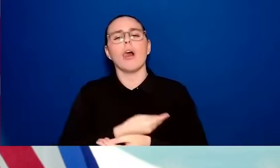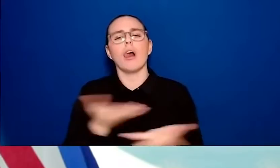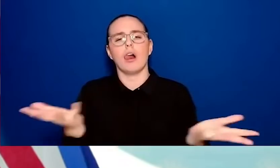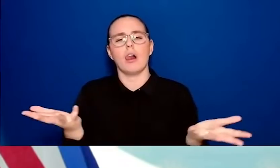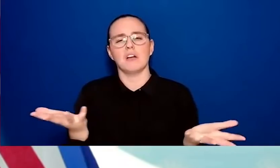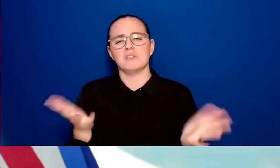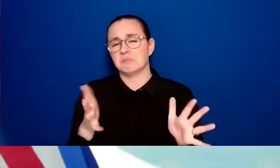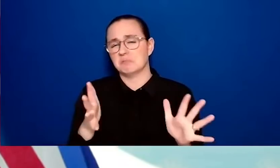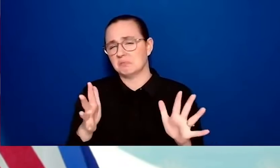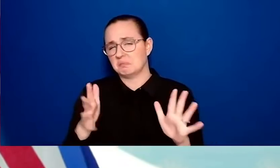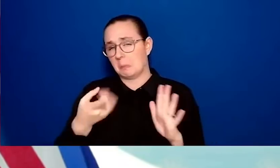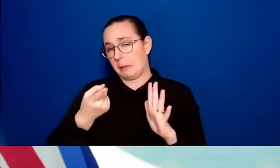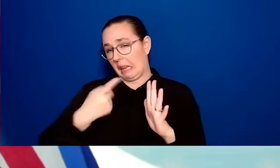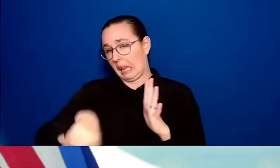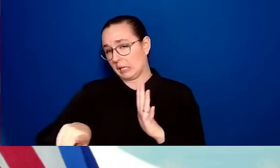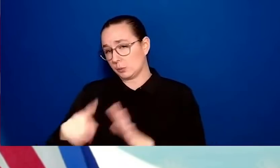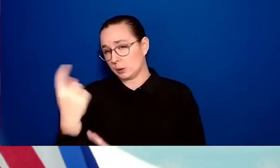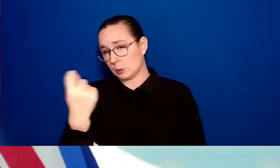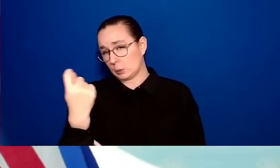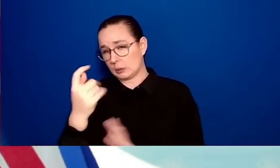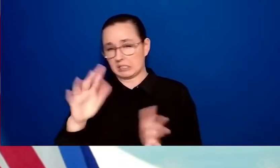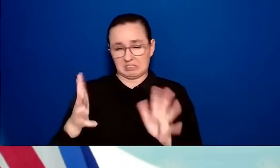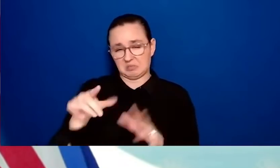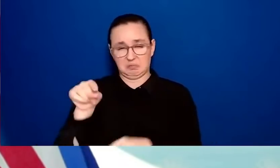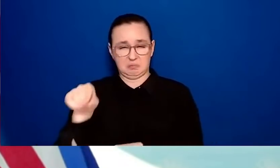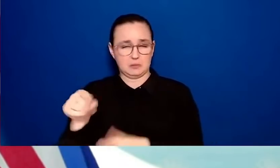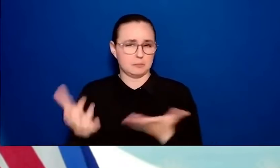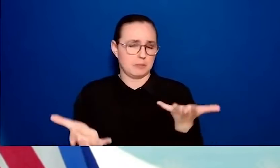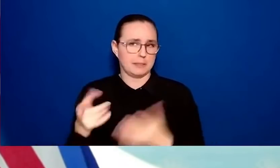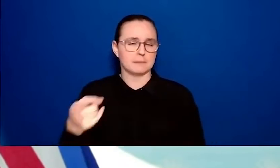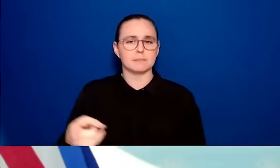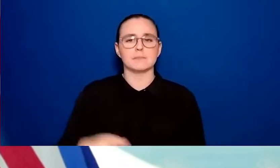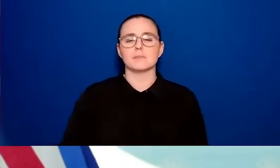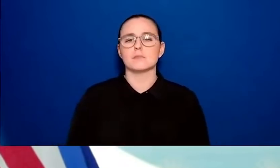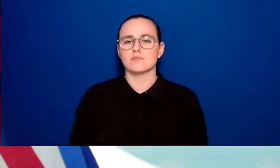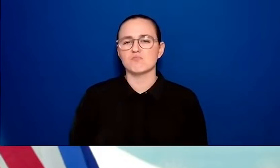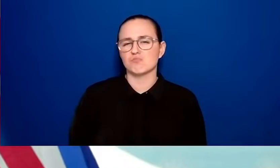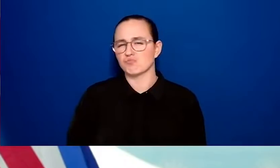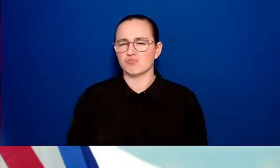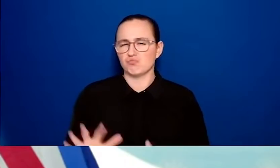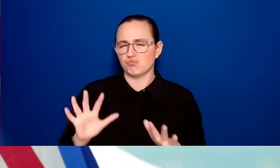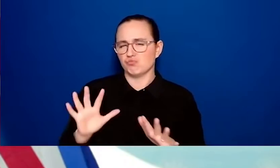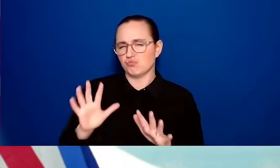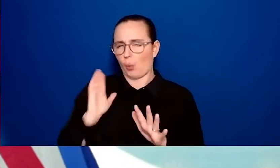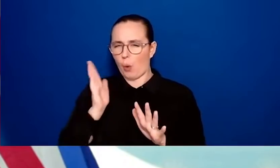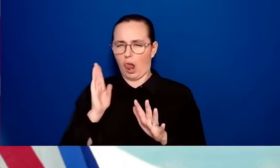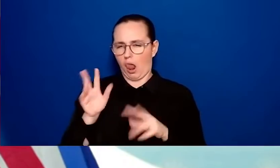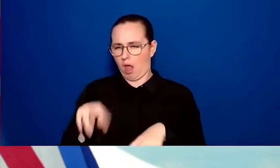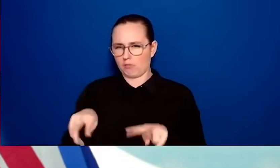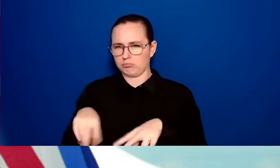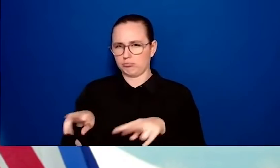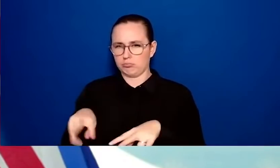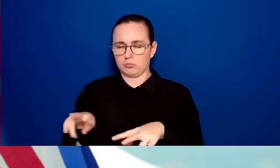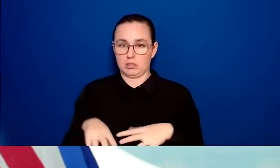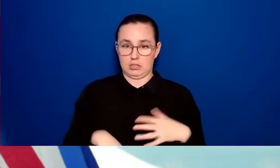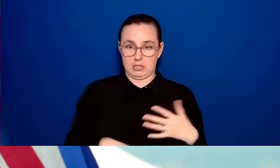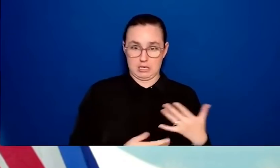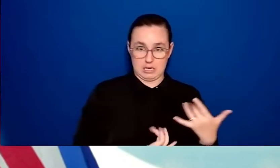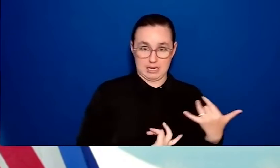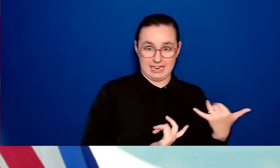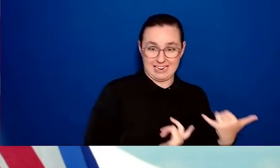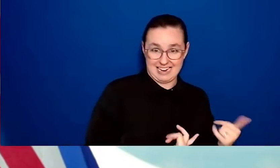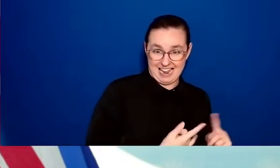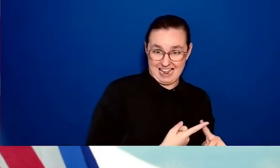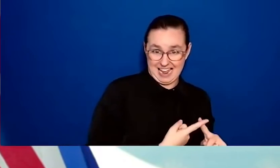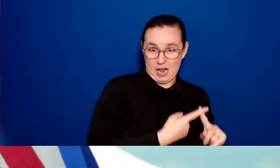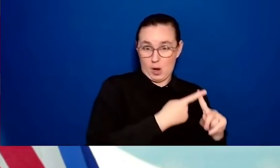briefing to talk about where we stand and the progress we have to make between now and October 12th to get the maximum number of people